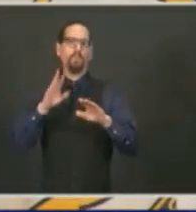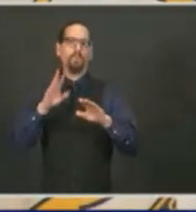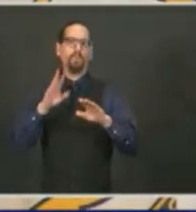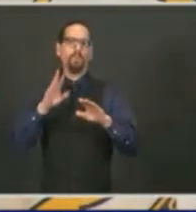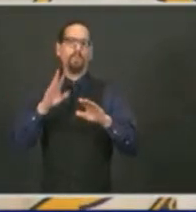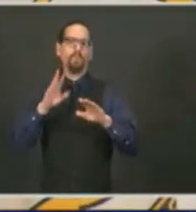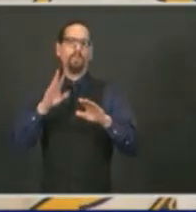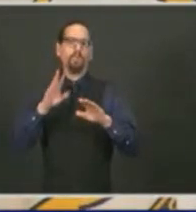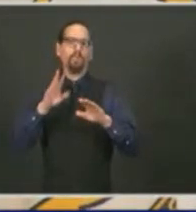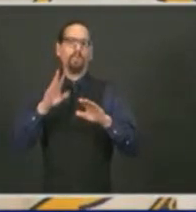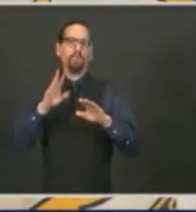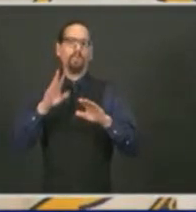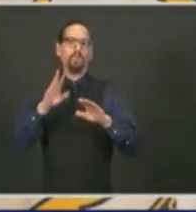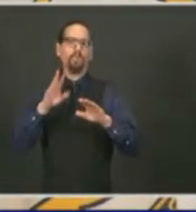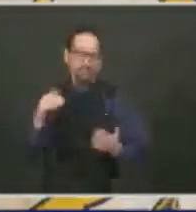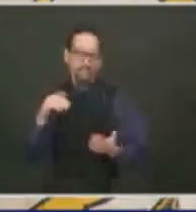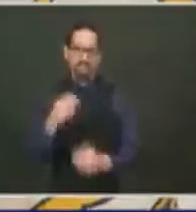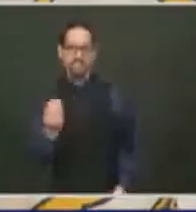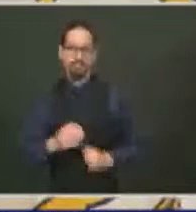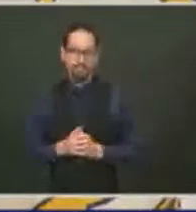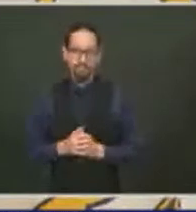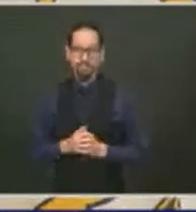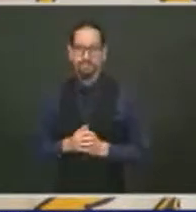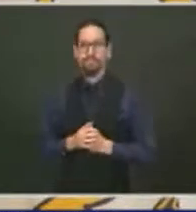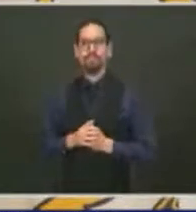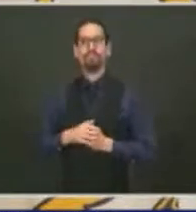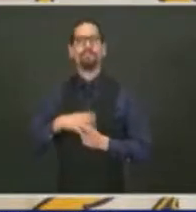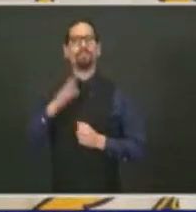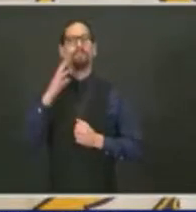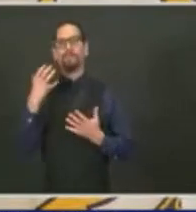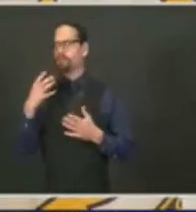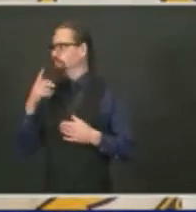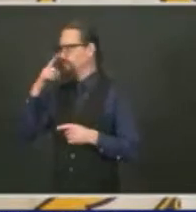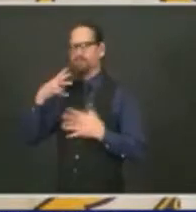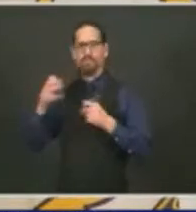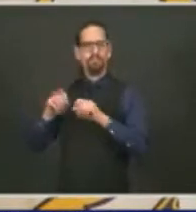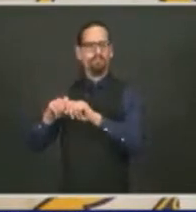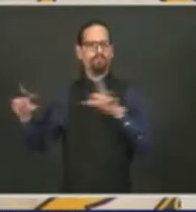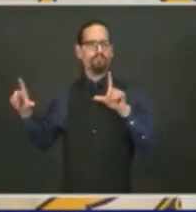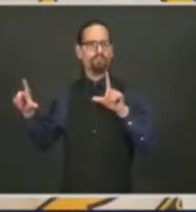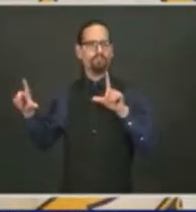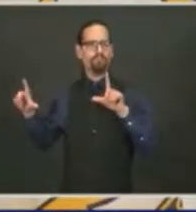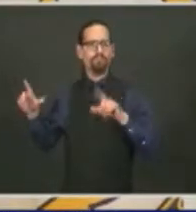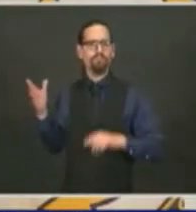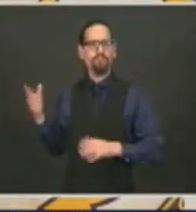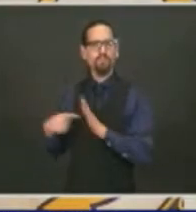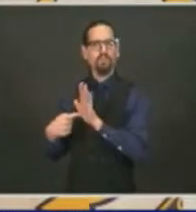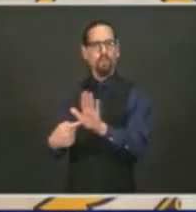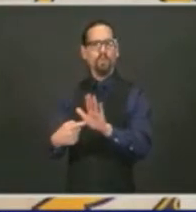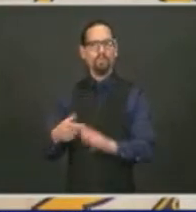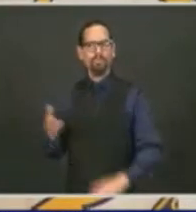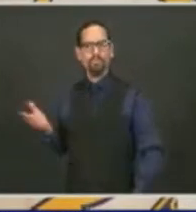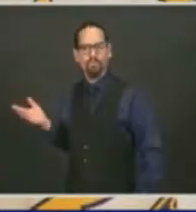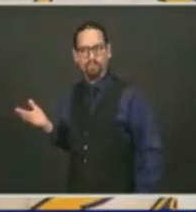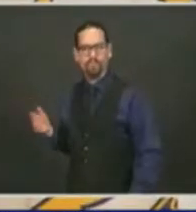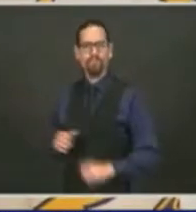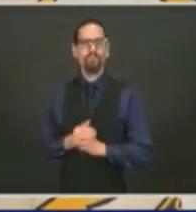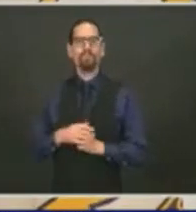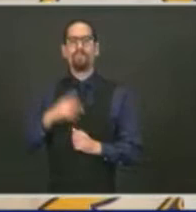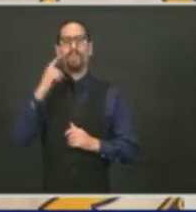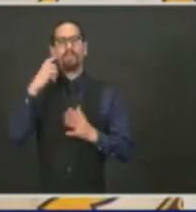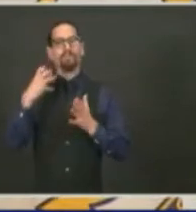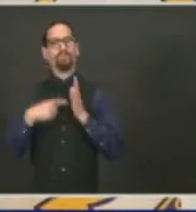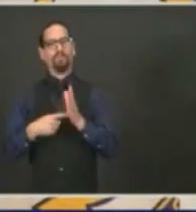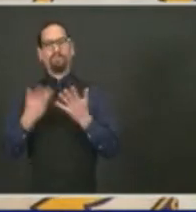Please put up the slide, a bit more evidence of the fact that the pause is working. It's